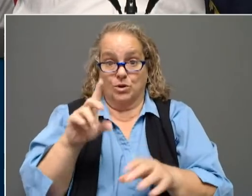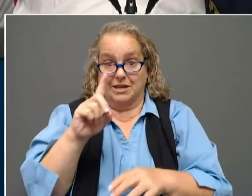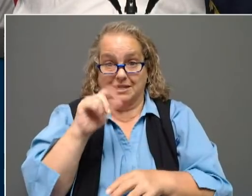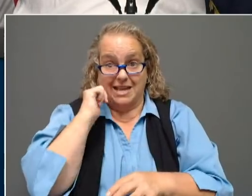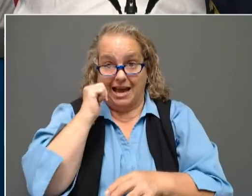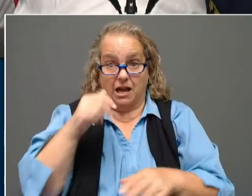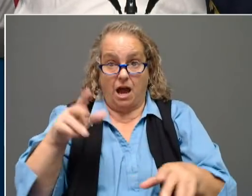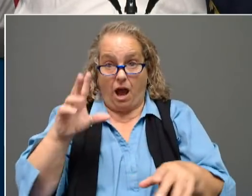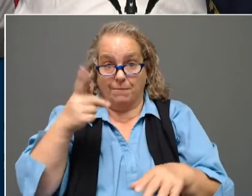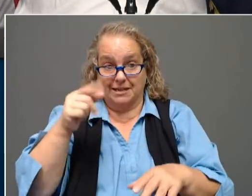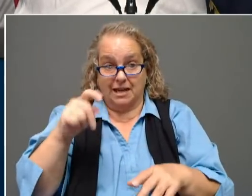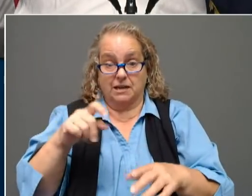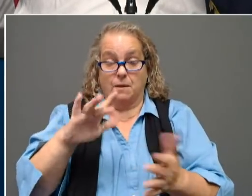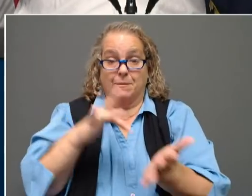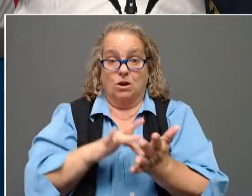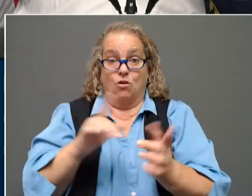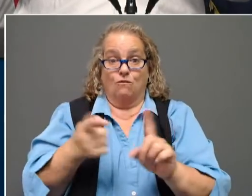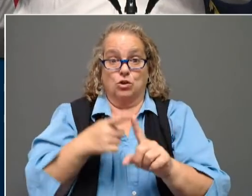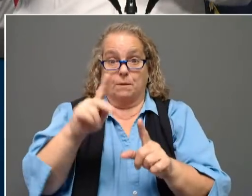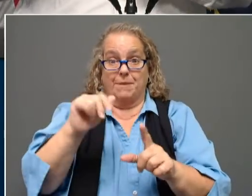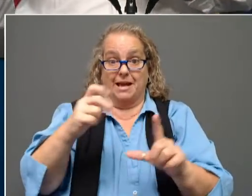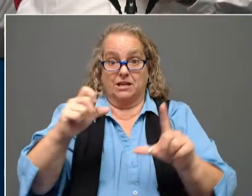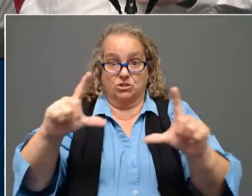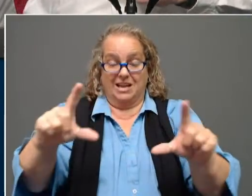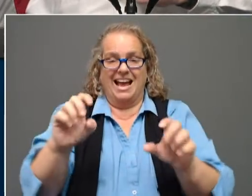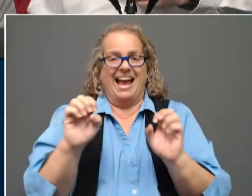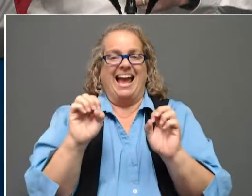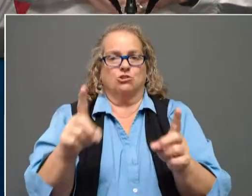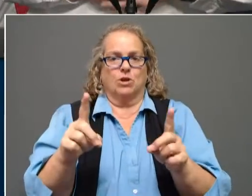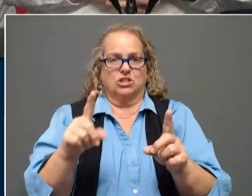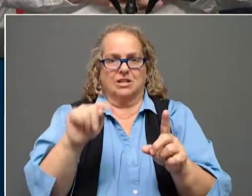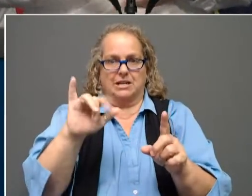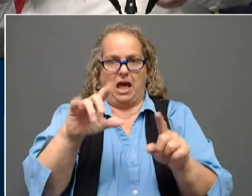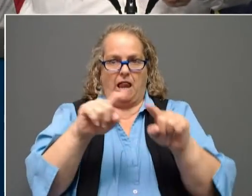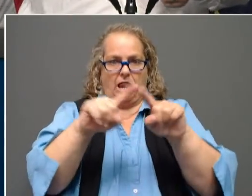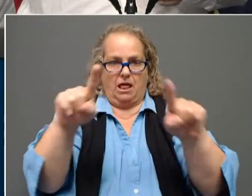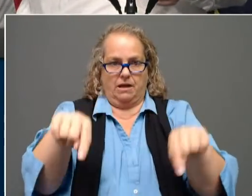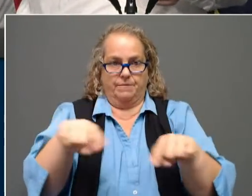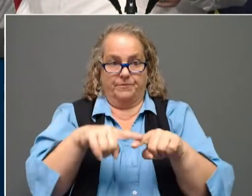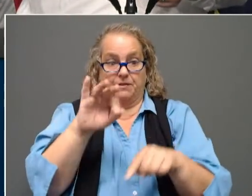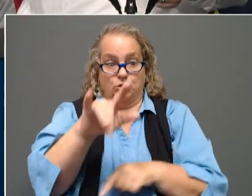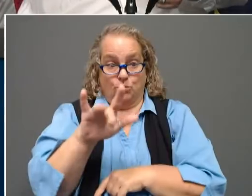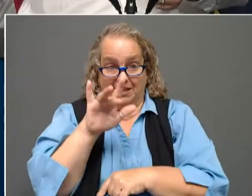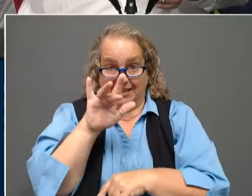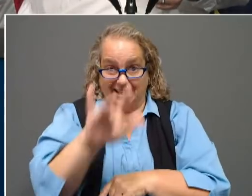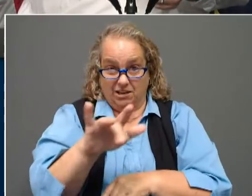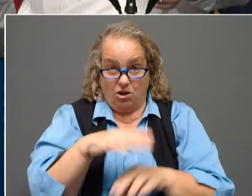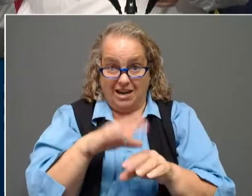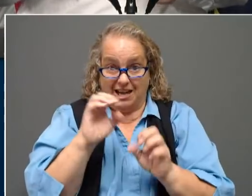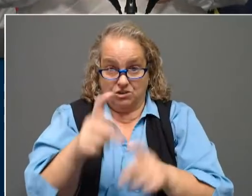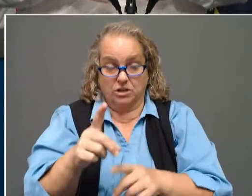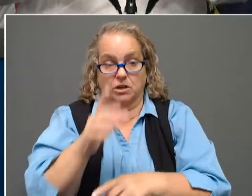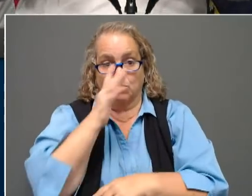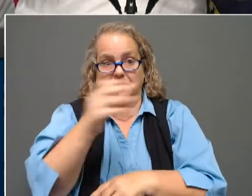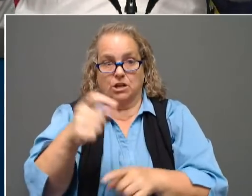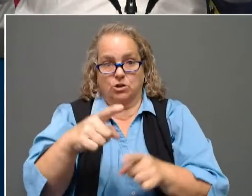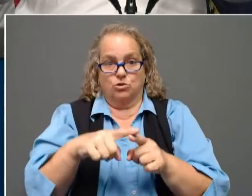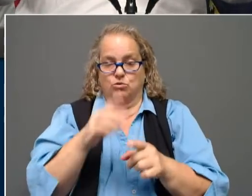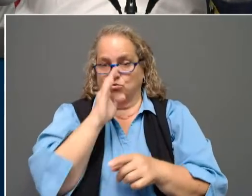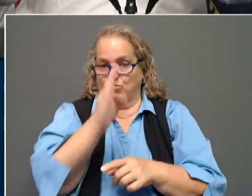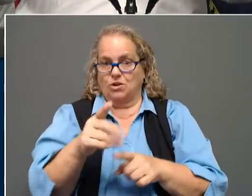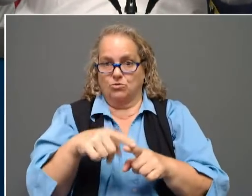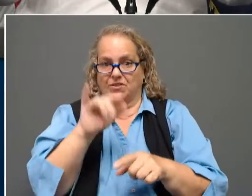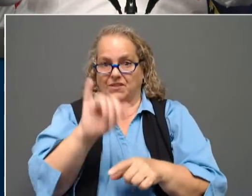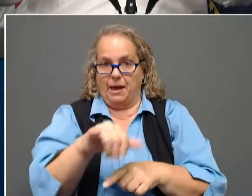the first page is a education tile. If you click on the link down there, it'll take you directly to the page for this. We've